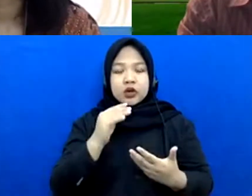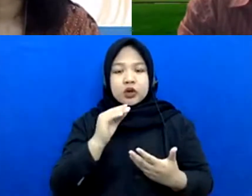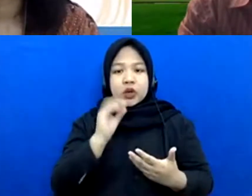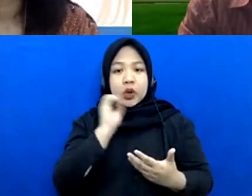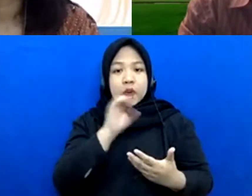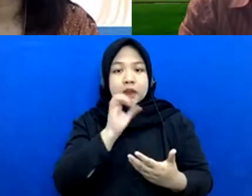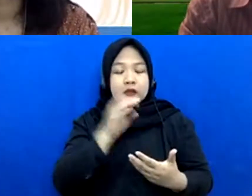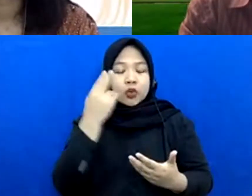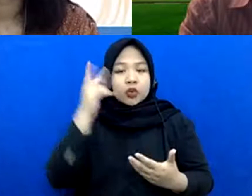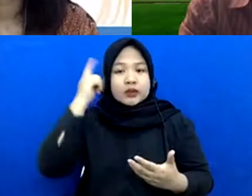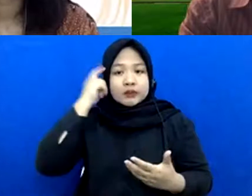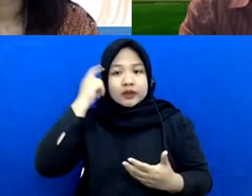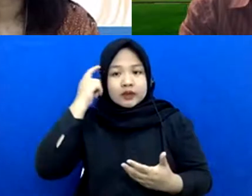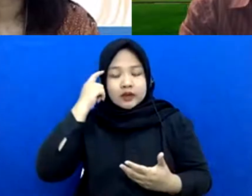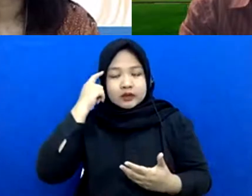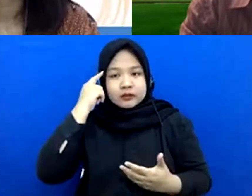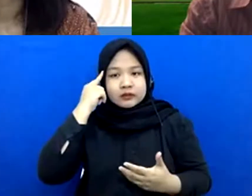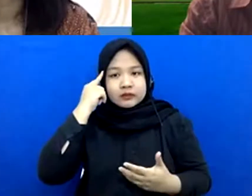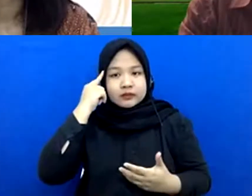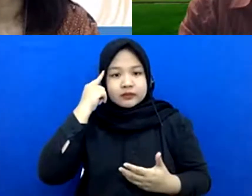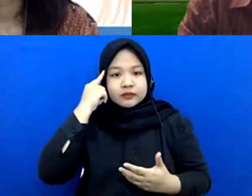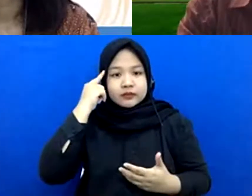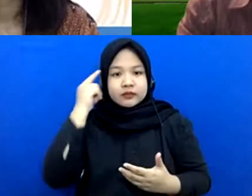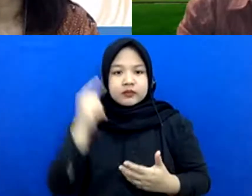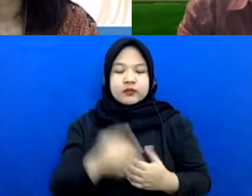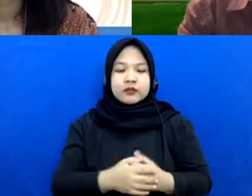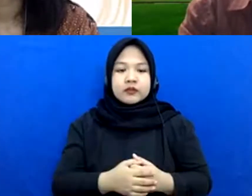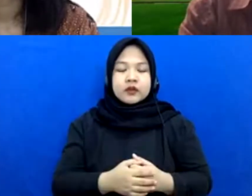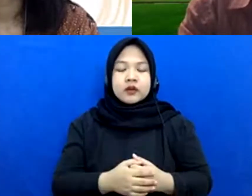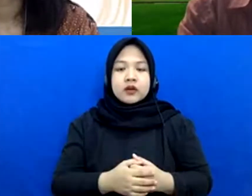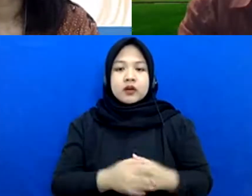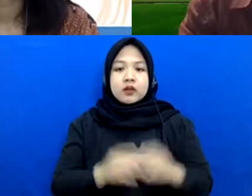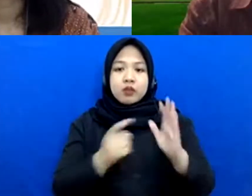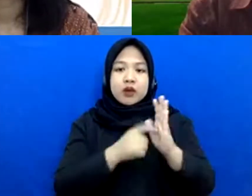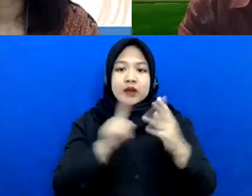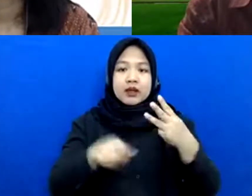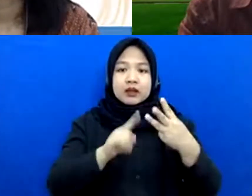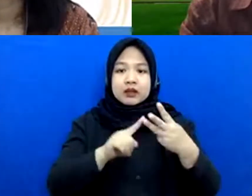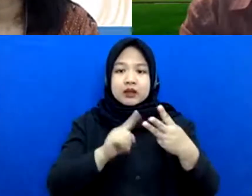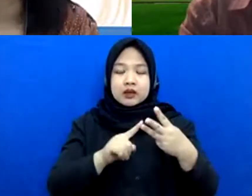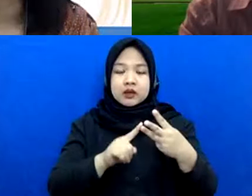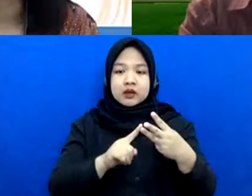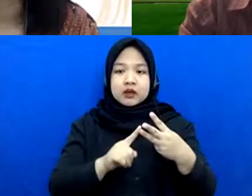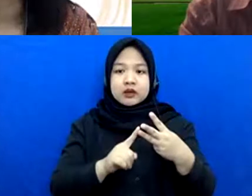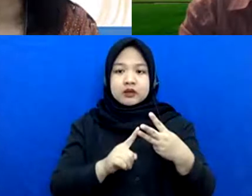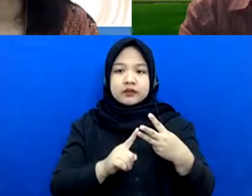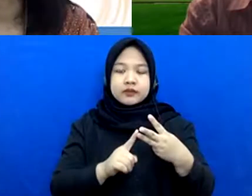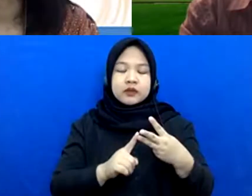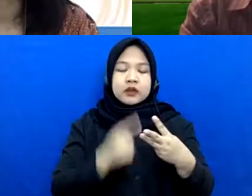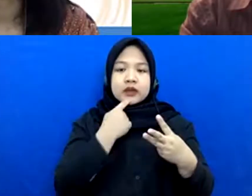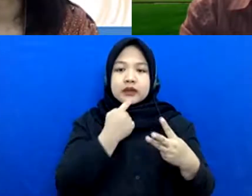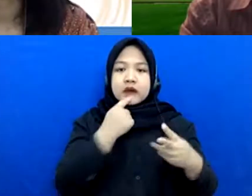about. And the third point goes to the